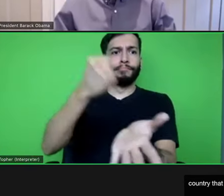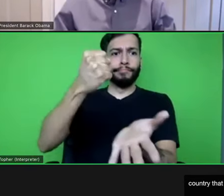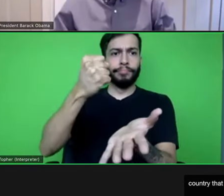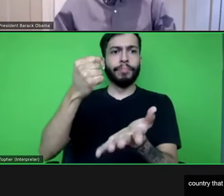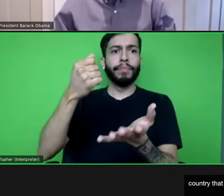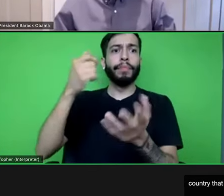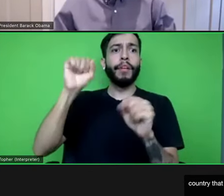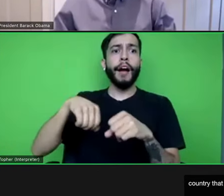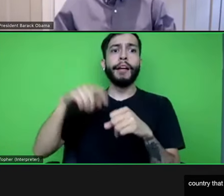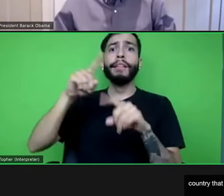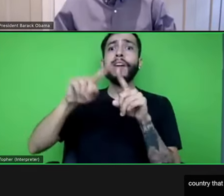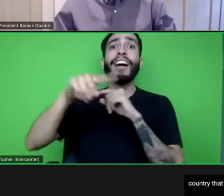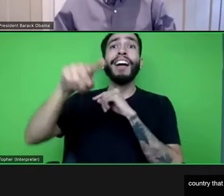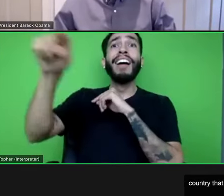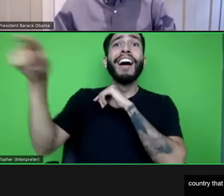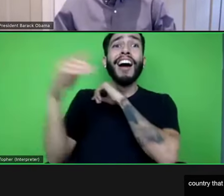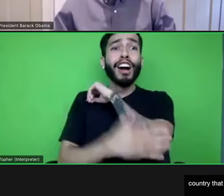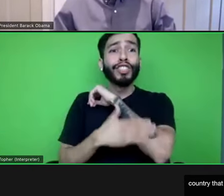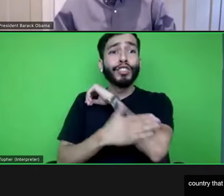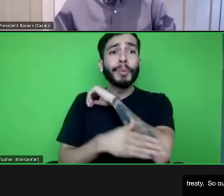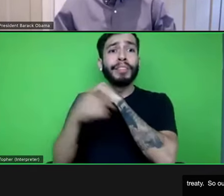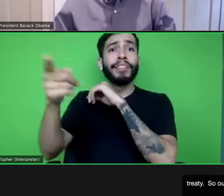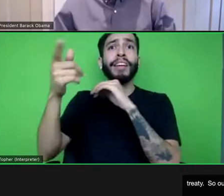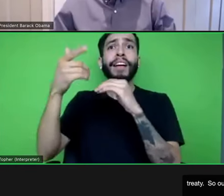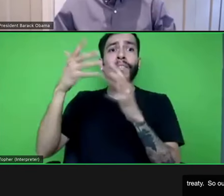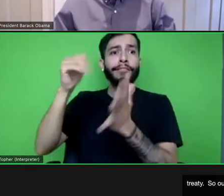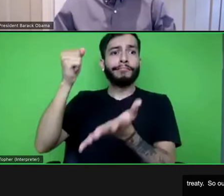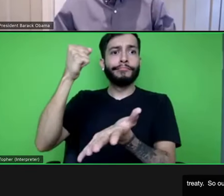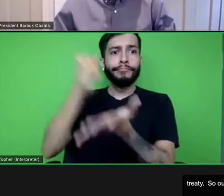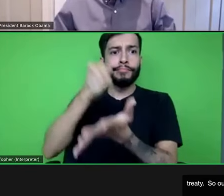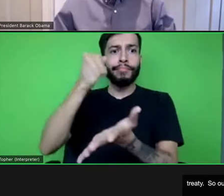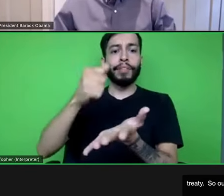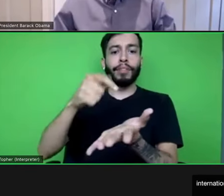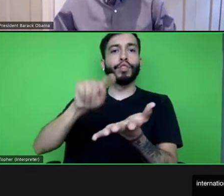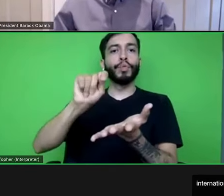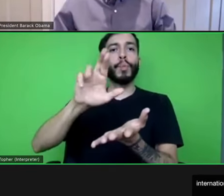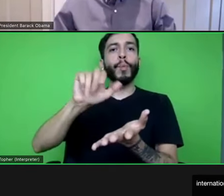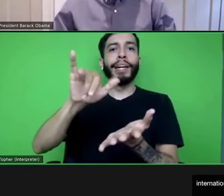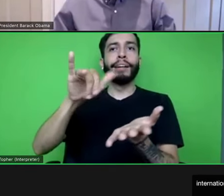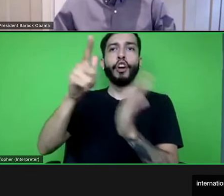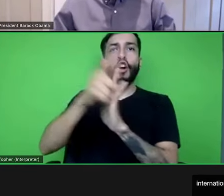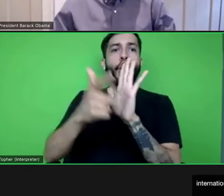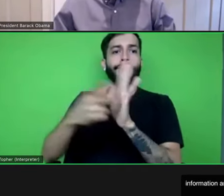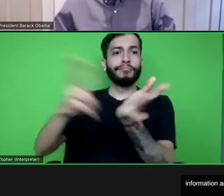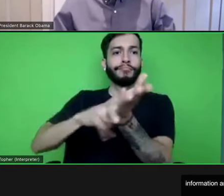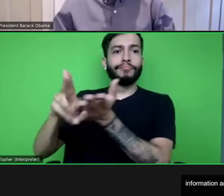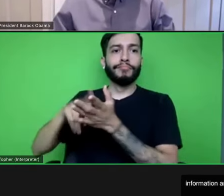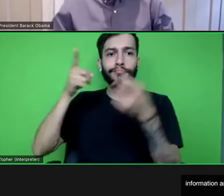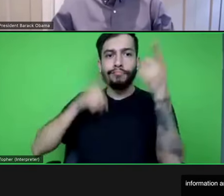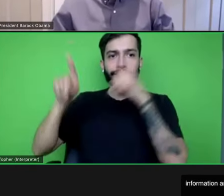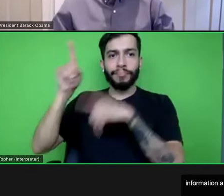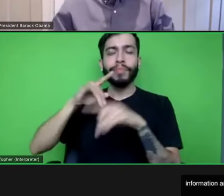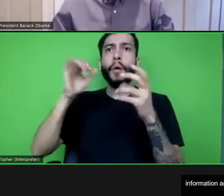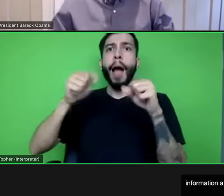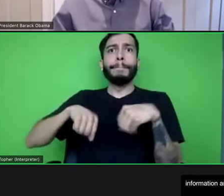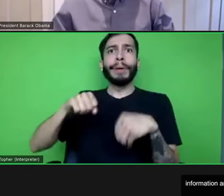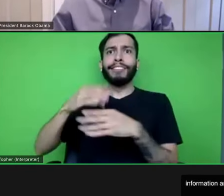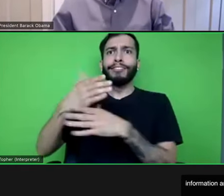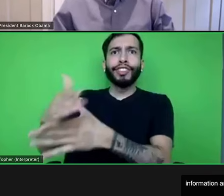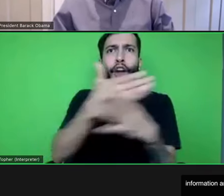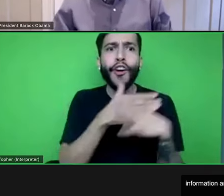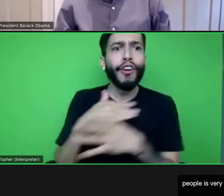work internationally, sharing information and learning from people is very important. When I started out in